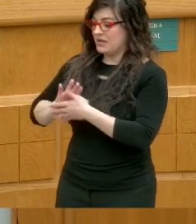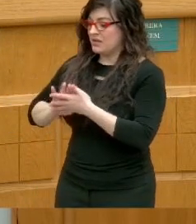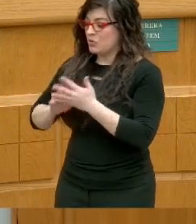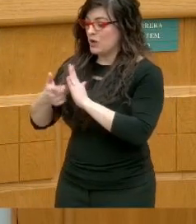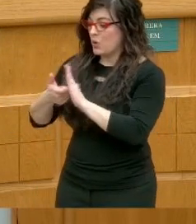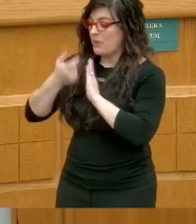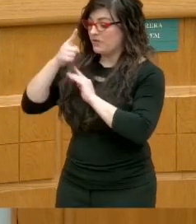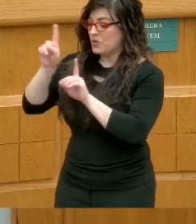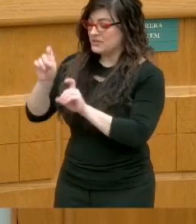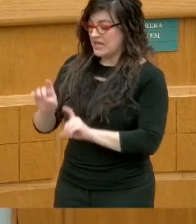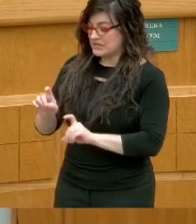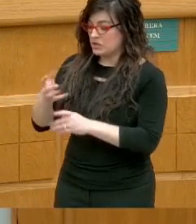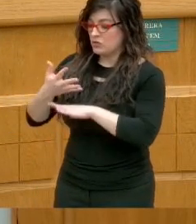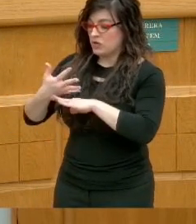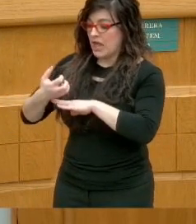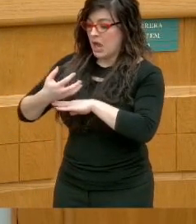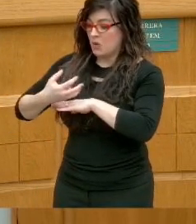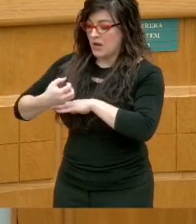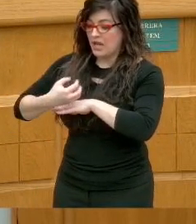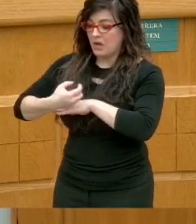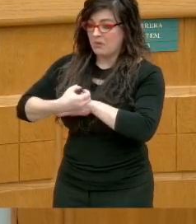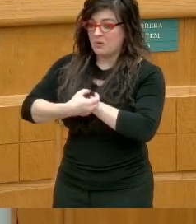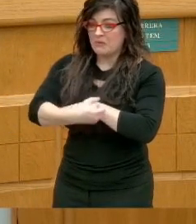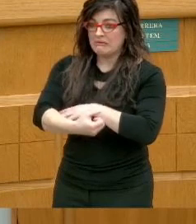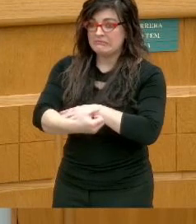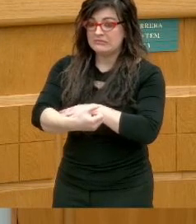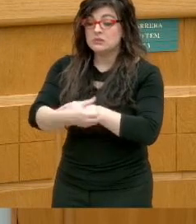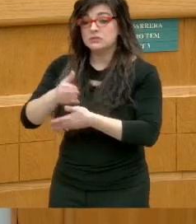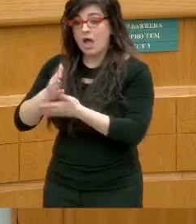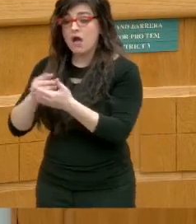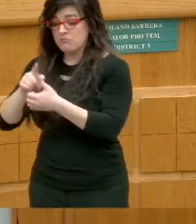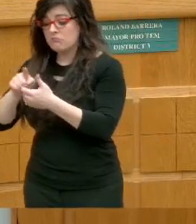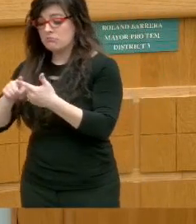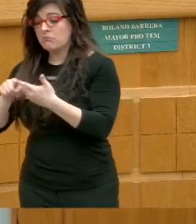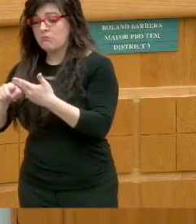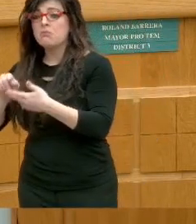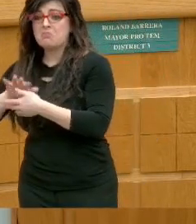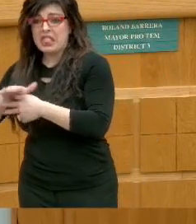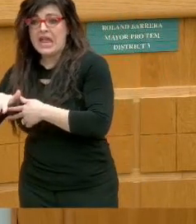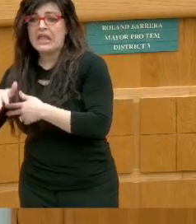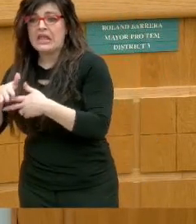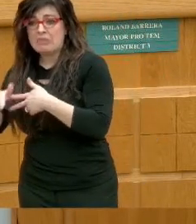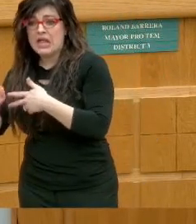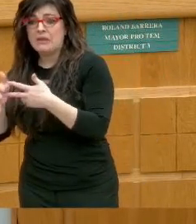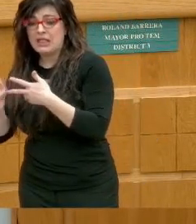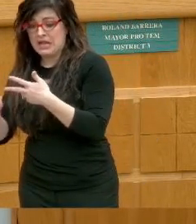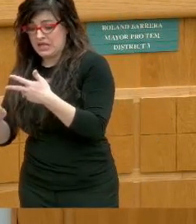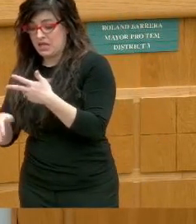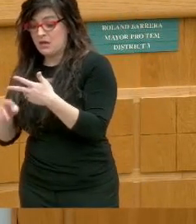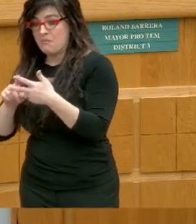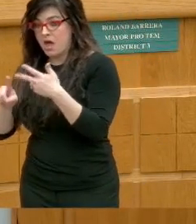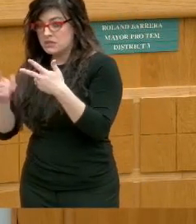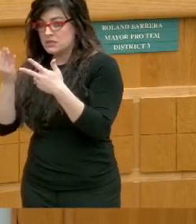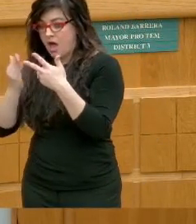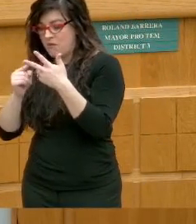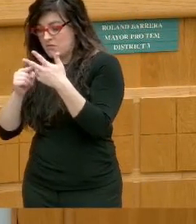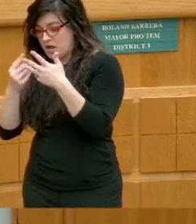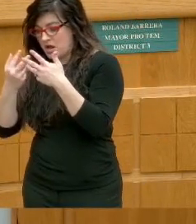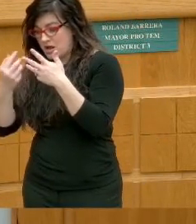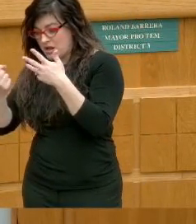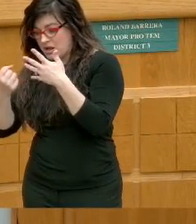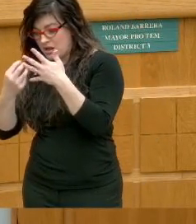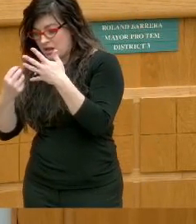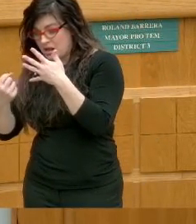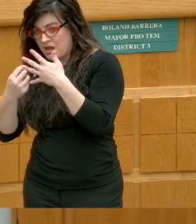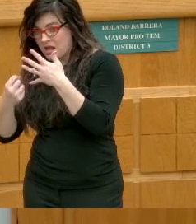got plenty of the VTM, and we have plenty of the swabs, which means we're not going to stop testing. But today